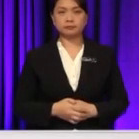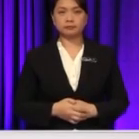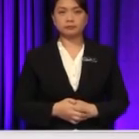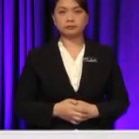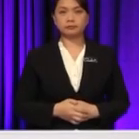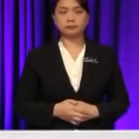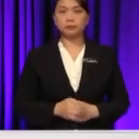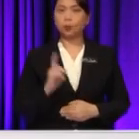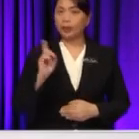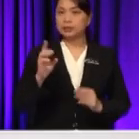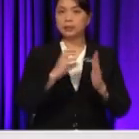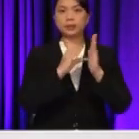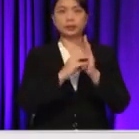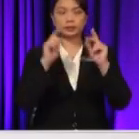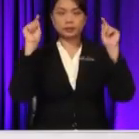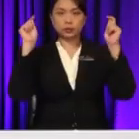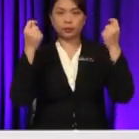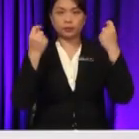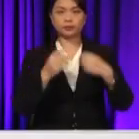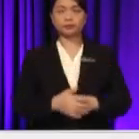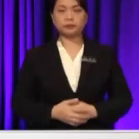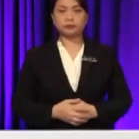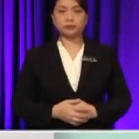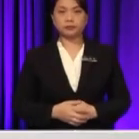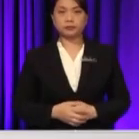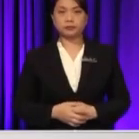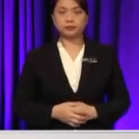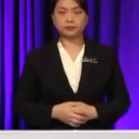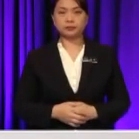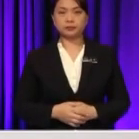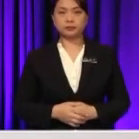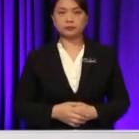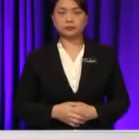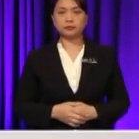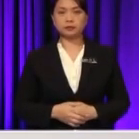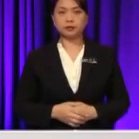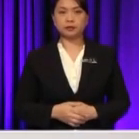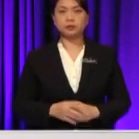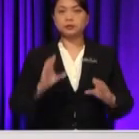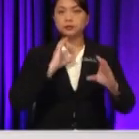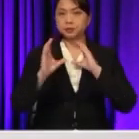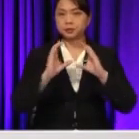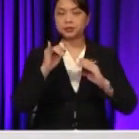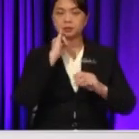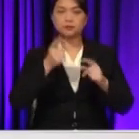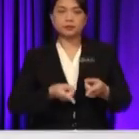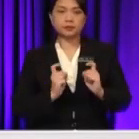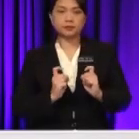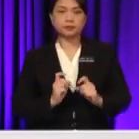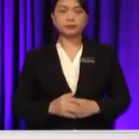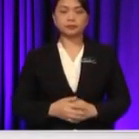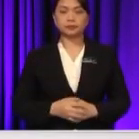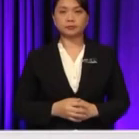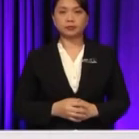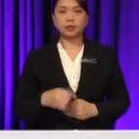2? Conversation is spontaneous. Okay, so conversation is spontaneous, so we